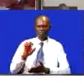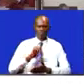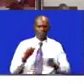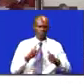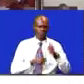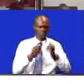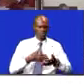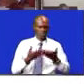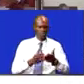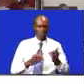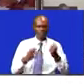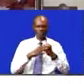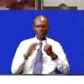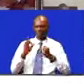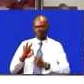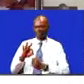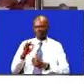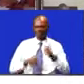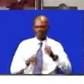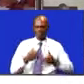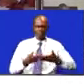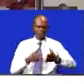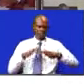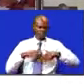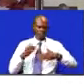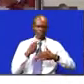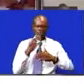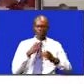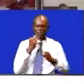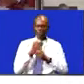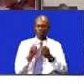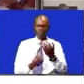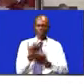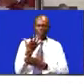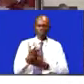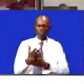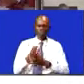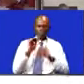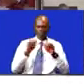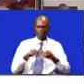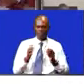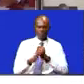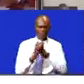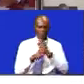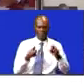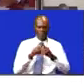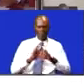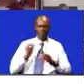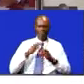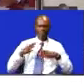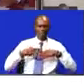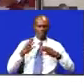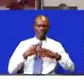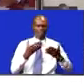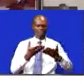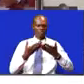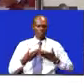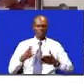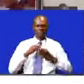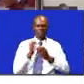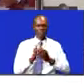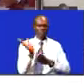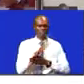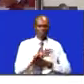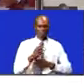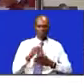93 mwamiyo jogo mapidho rech nono. To iyudo no mochiw nono gi jothurwa moko kao kendo duoko e duka